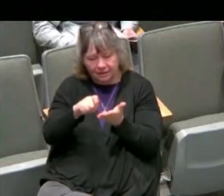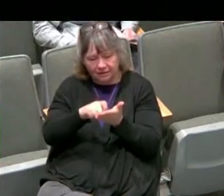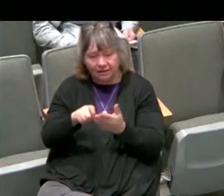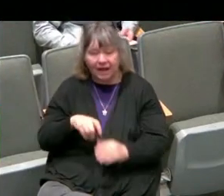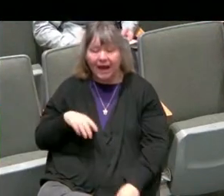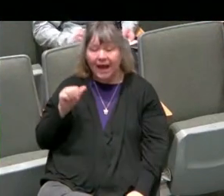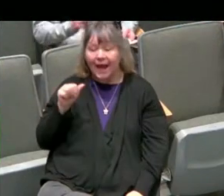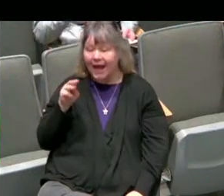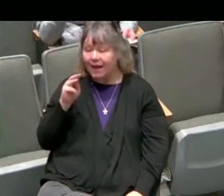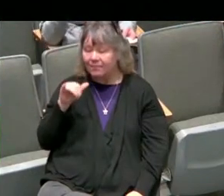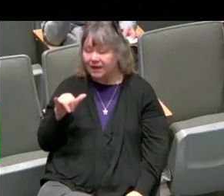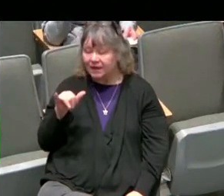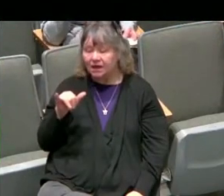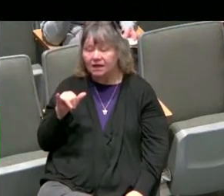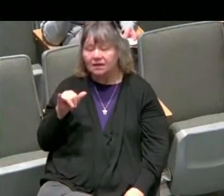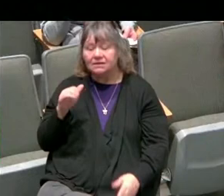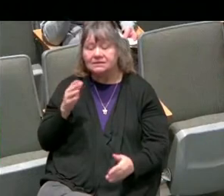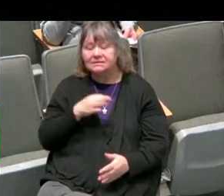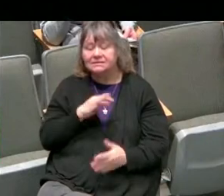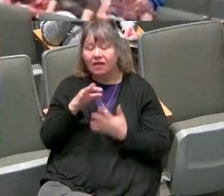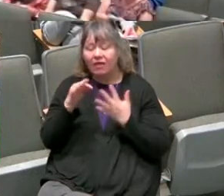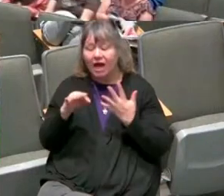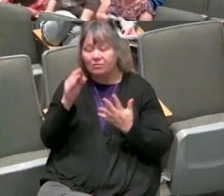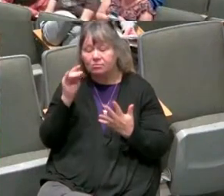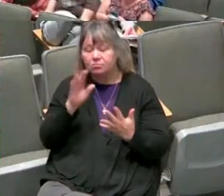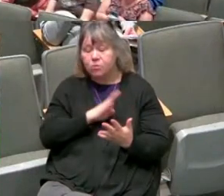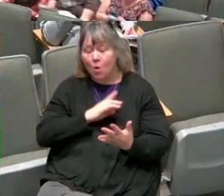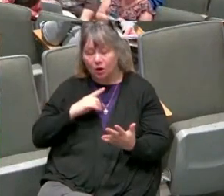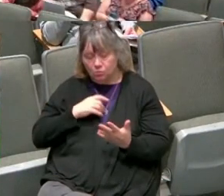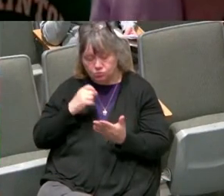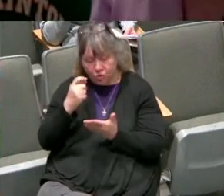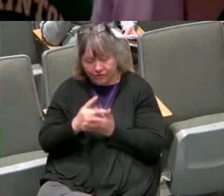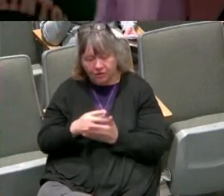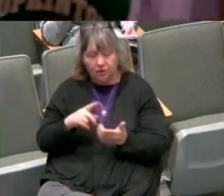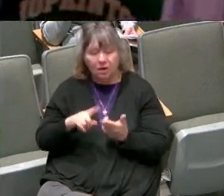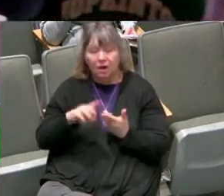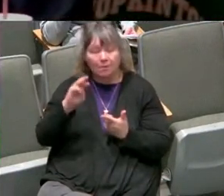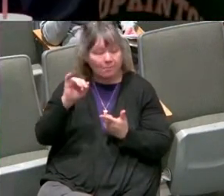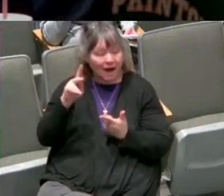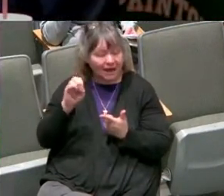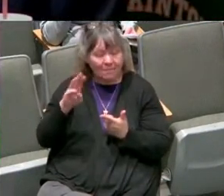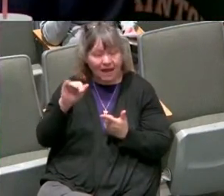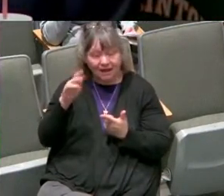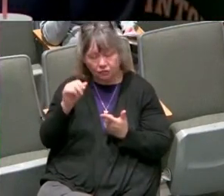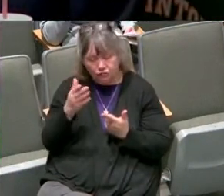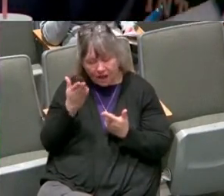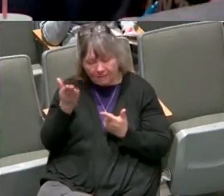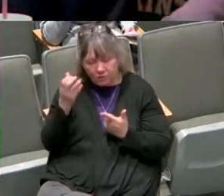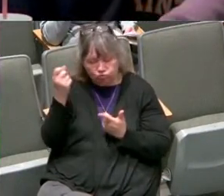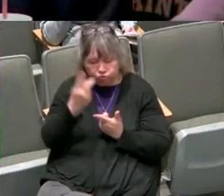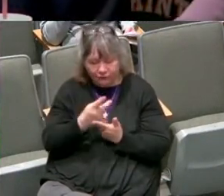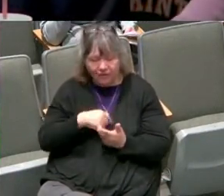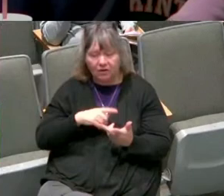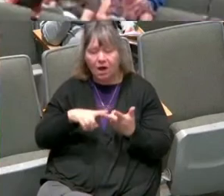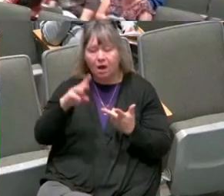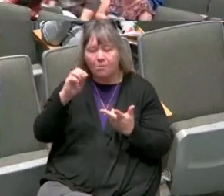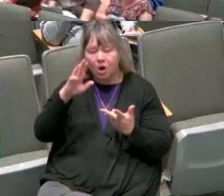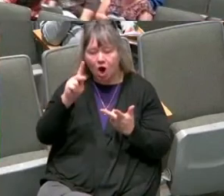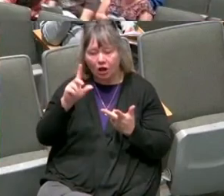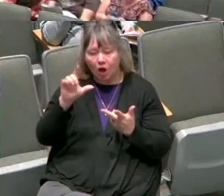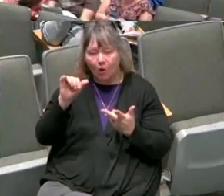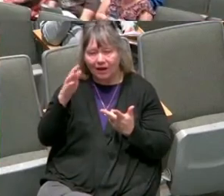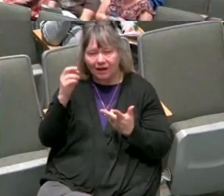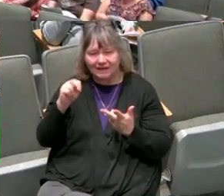Amy ritterbush select board recommends approval Mike Manning appropriation committee recommends approval Mark Logan